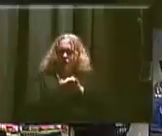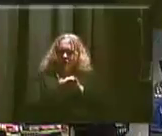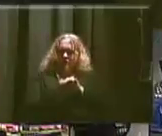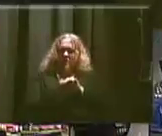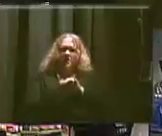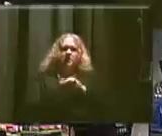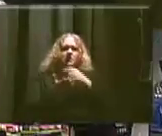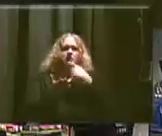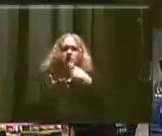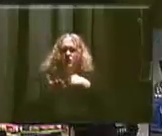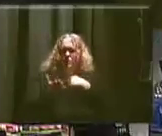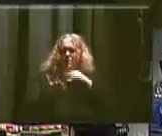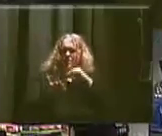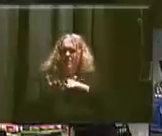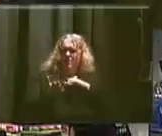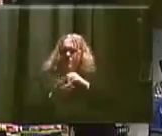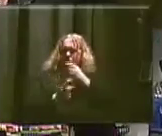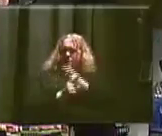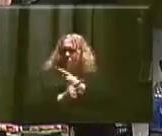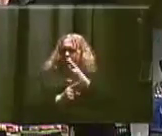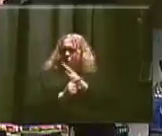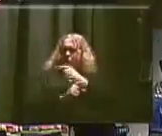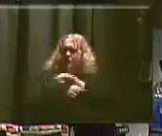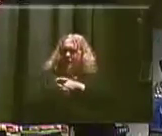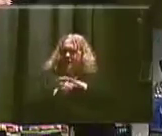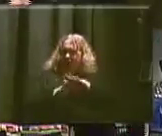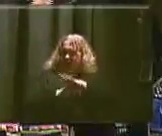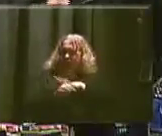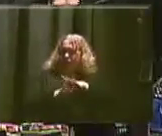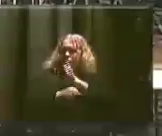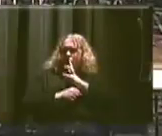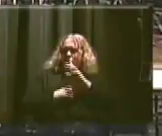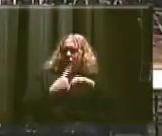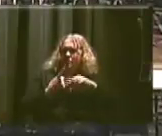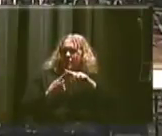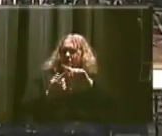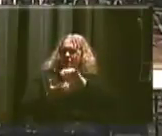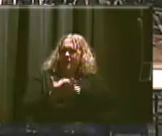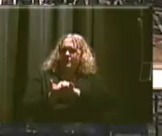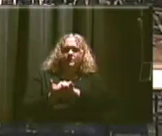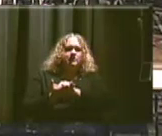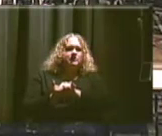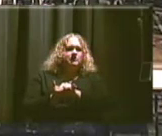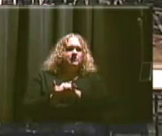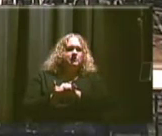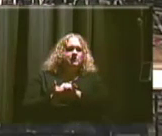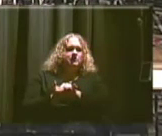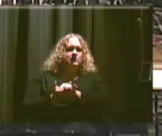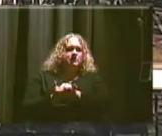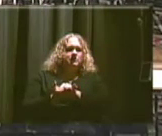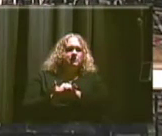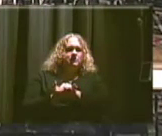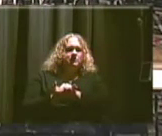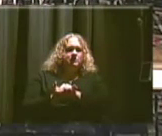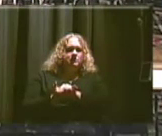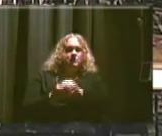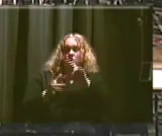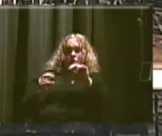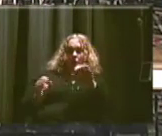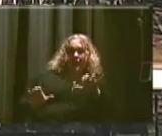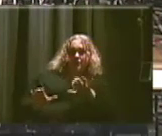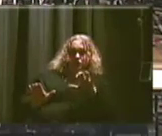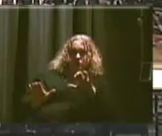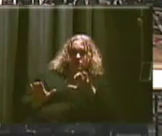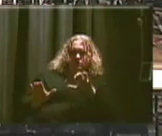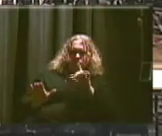appropriate area to talk about this. Thank you. Okay, so. So no action or anything. Okay, so that